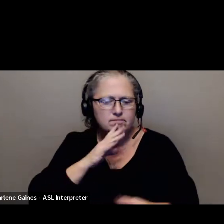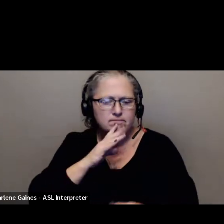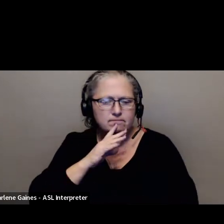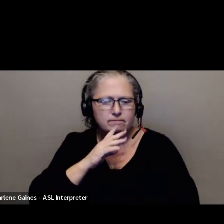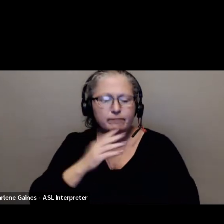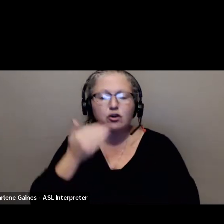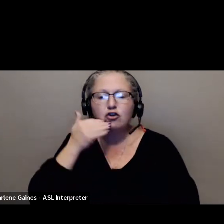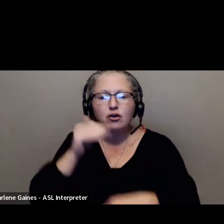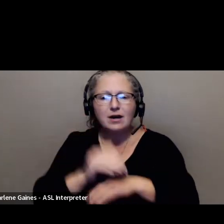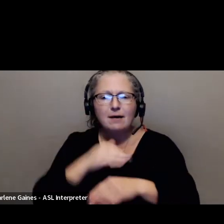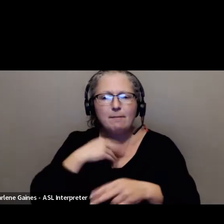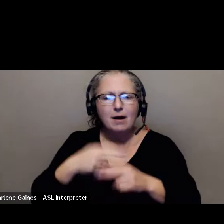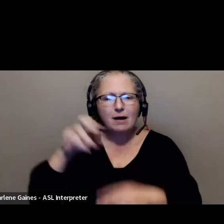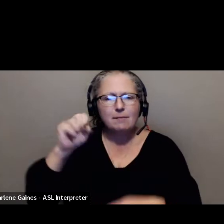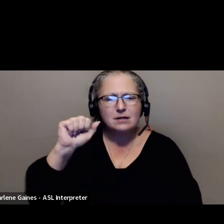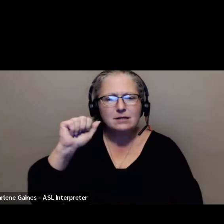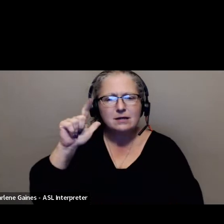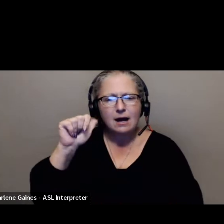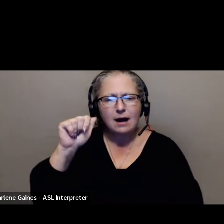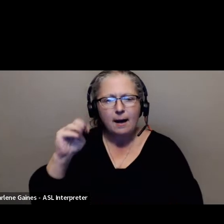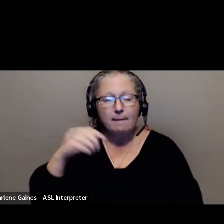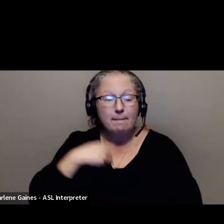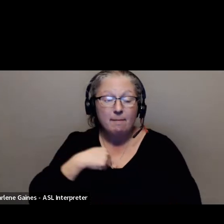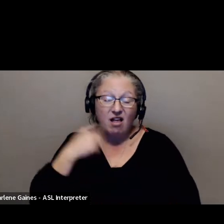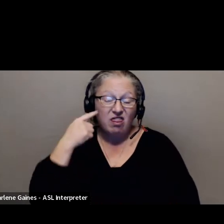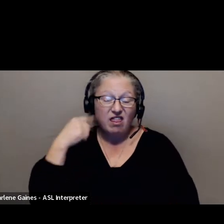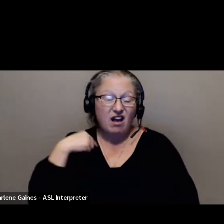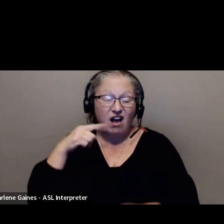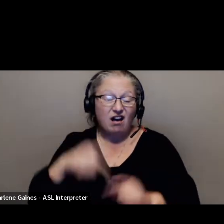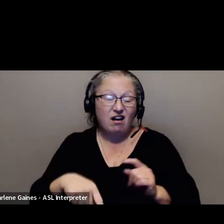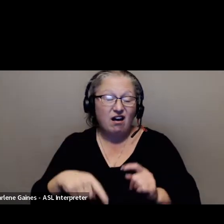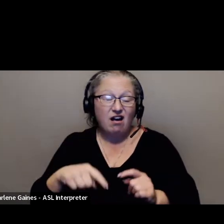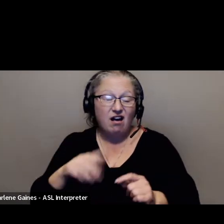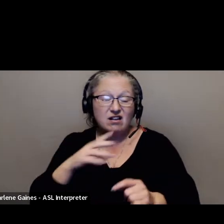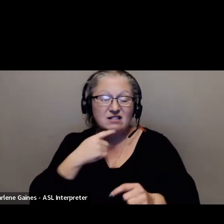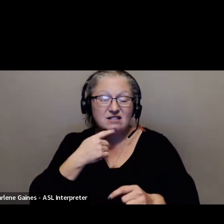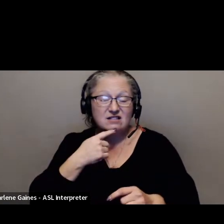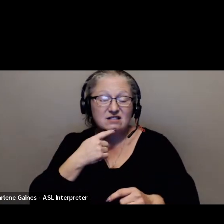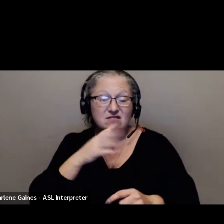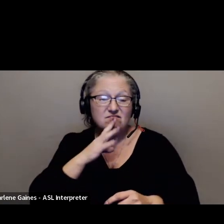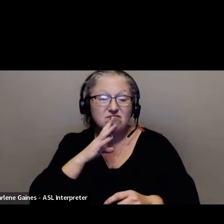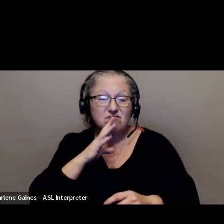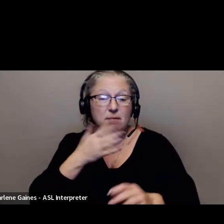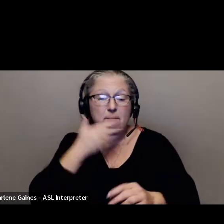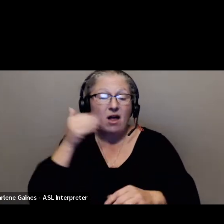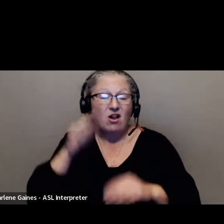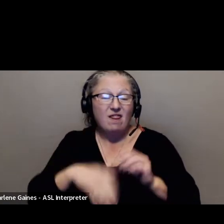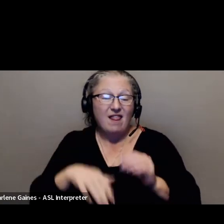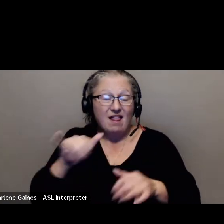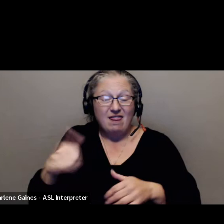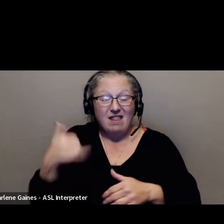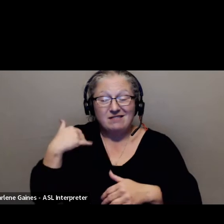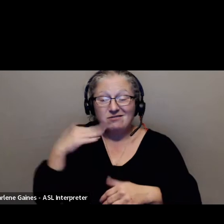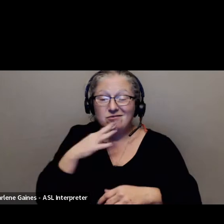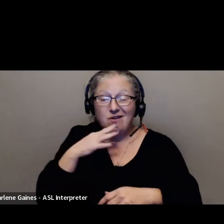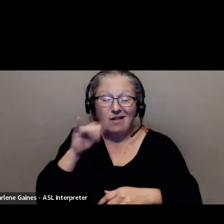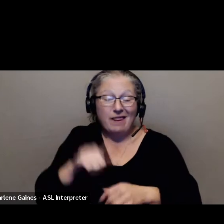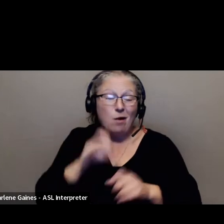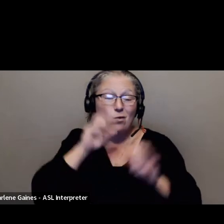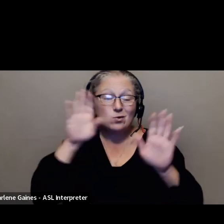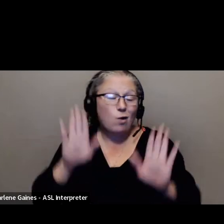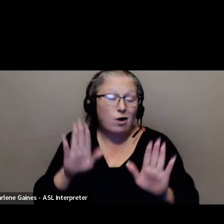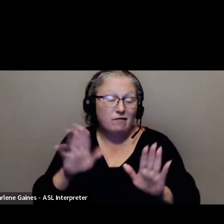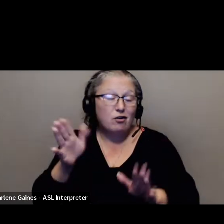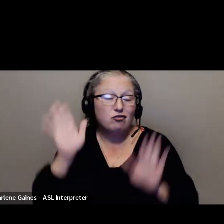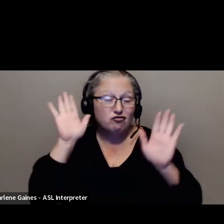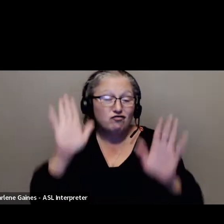Good evening. My name is Salam, and I don't think I could say it better than Christina Harb just did. That was wonderful, and it's great